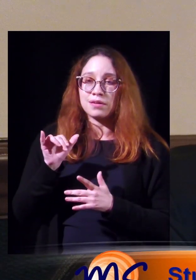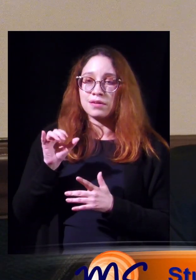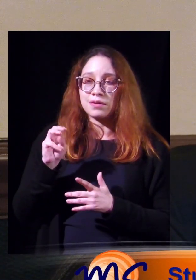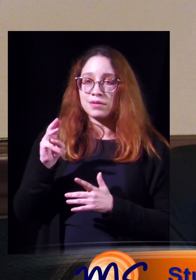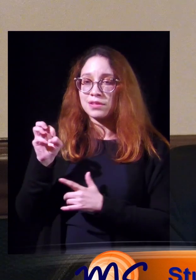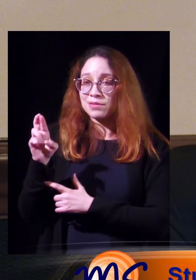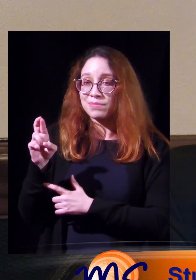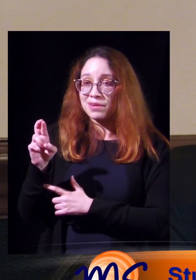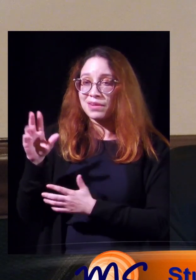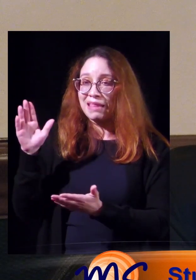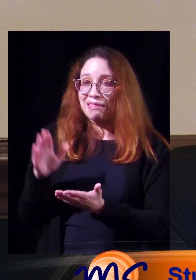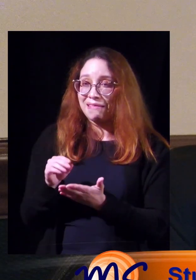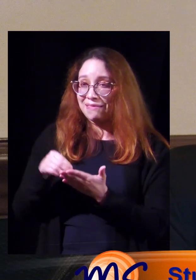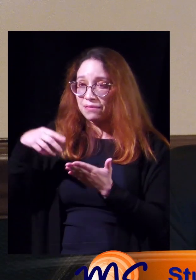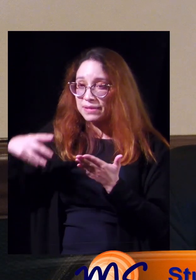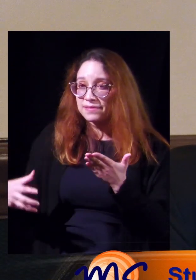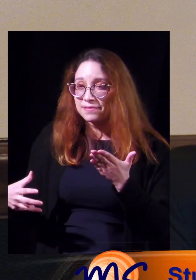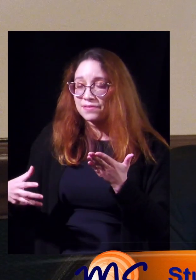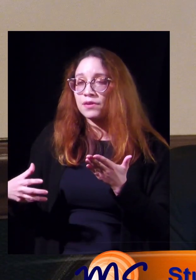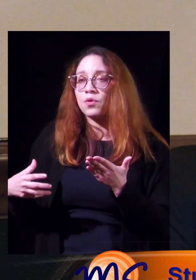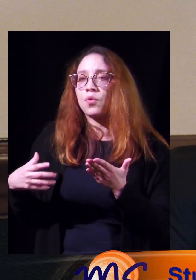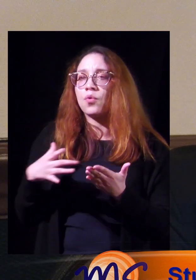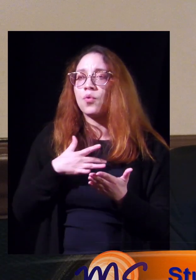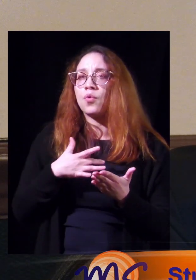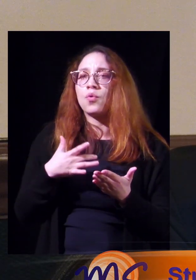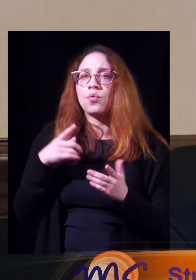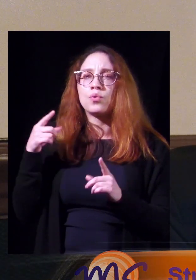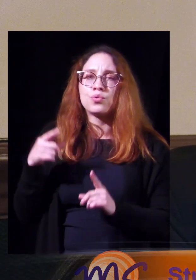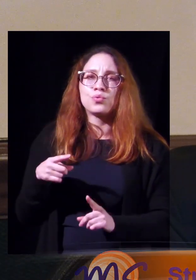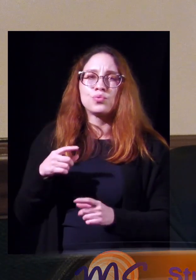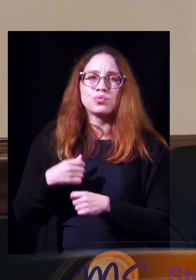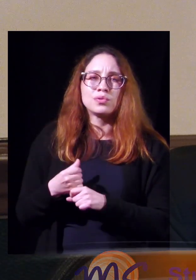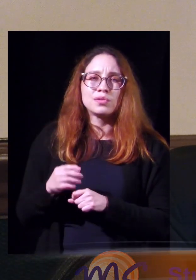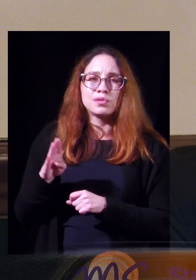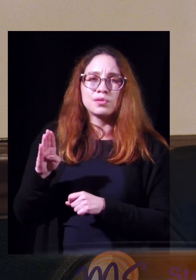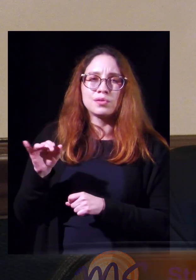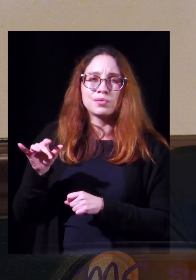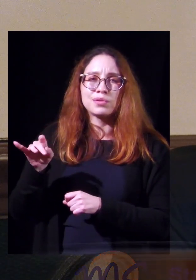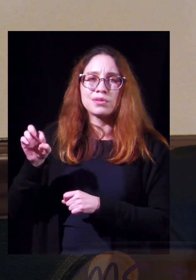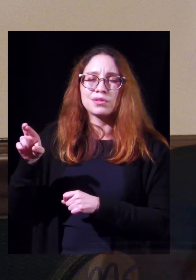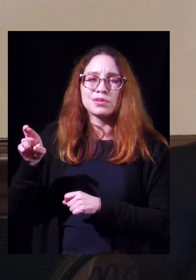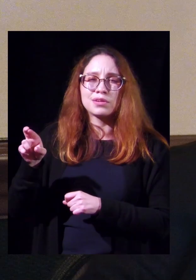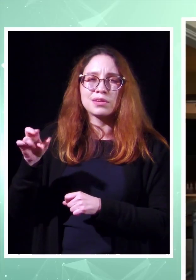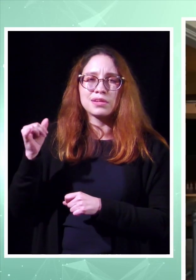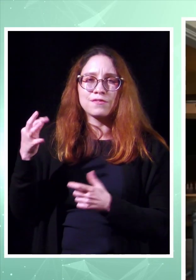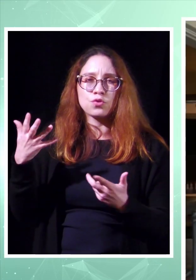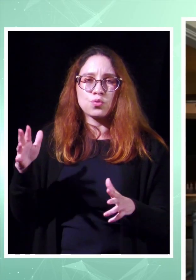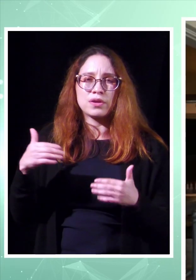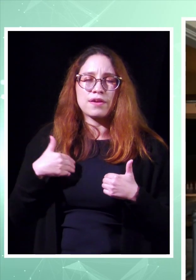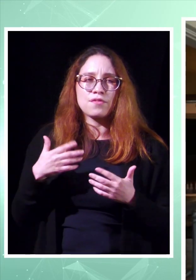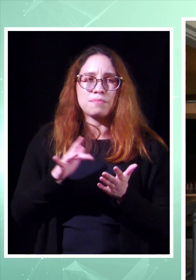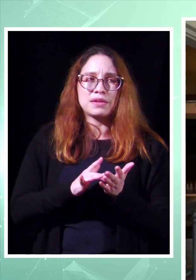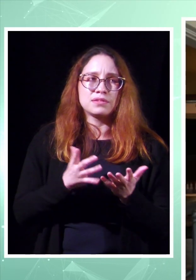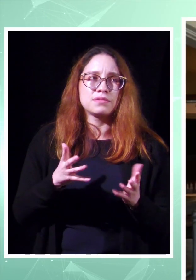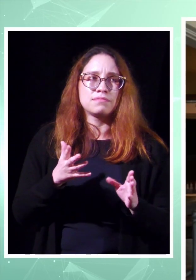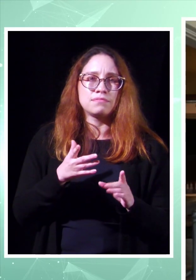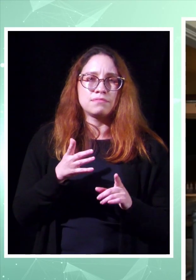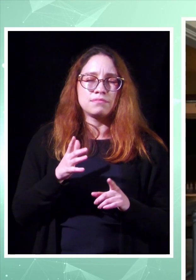biosimilar less expensive? And what would the point be of making a biosimilar of an already existing medication?